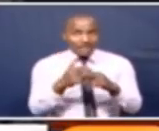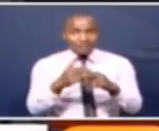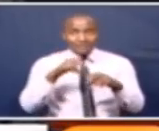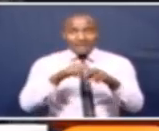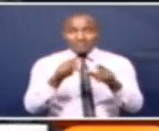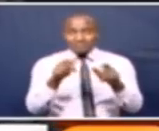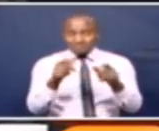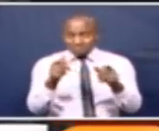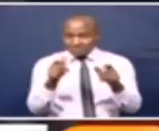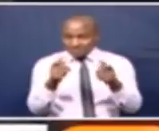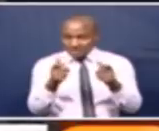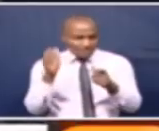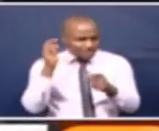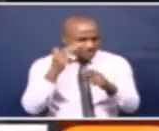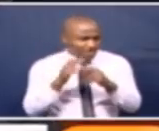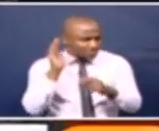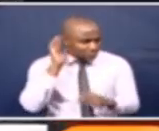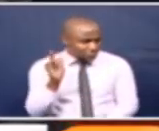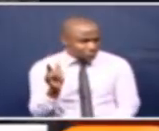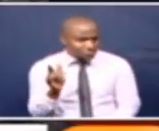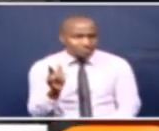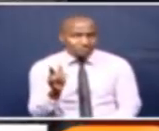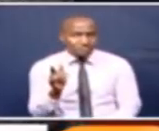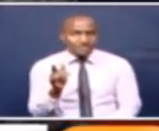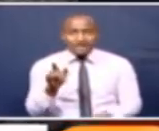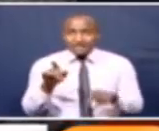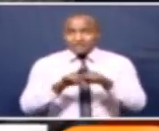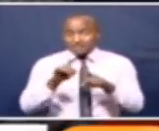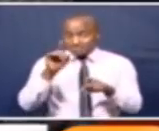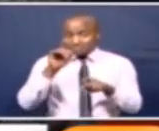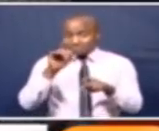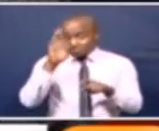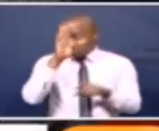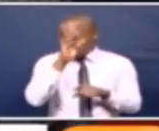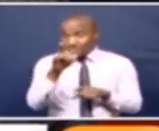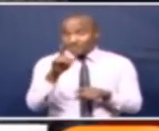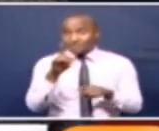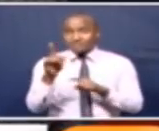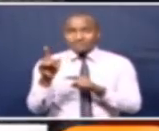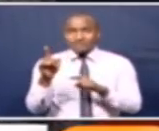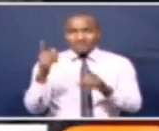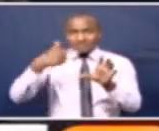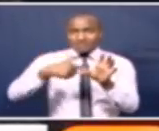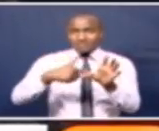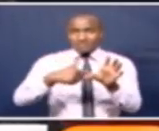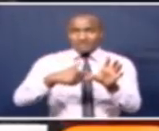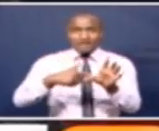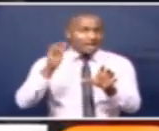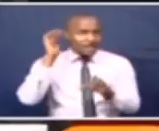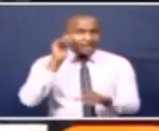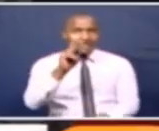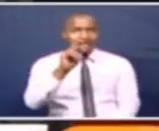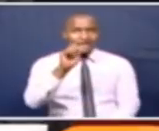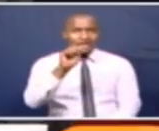vehicle. And in Bungoma, as we were fueling the car, I just heard Kakuya